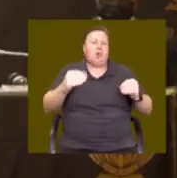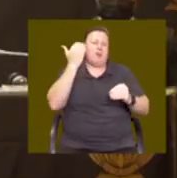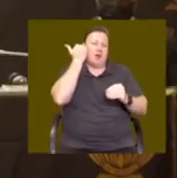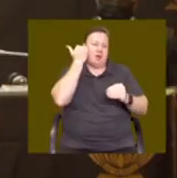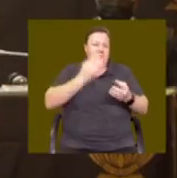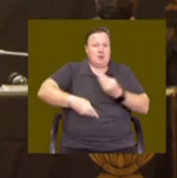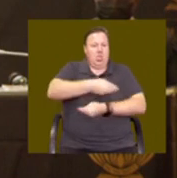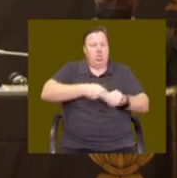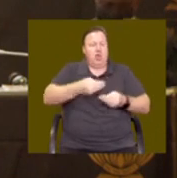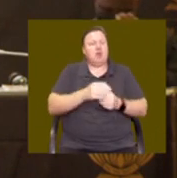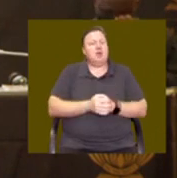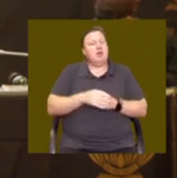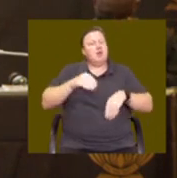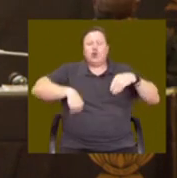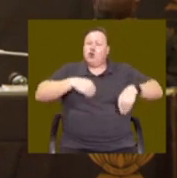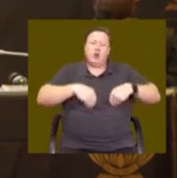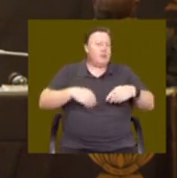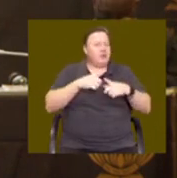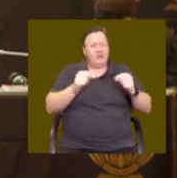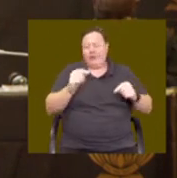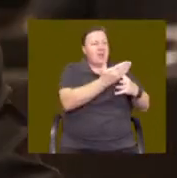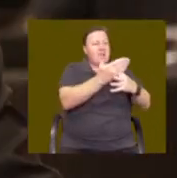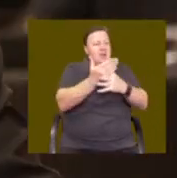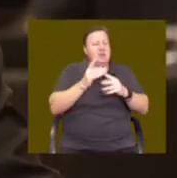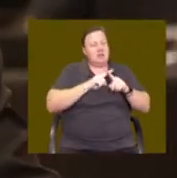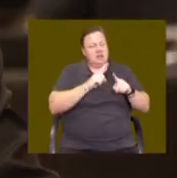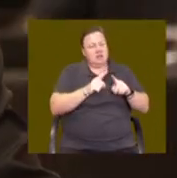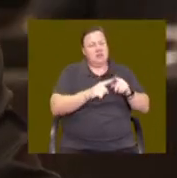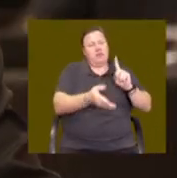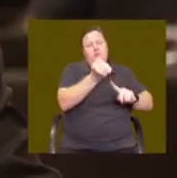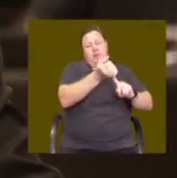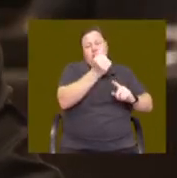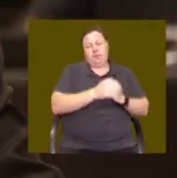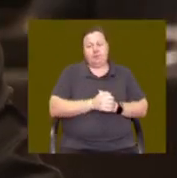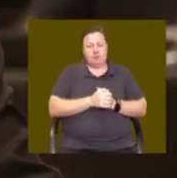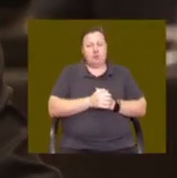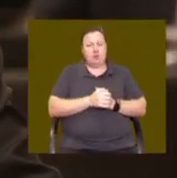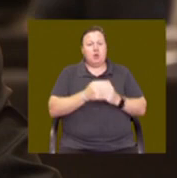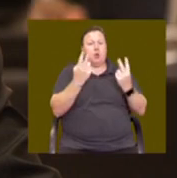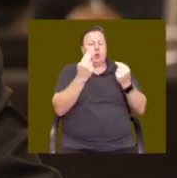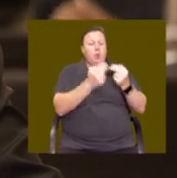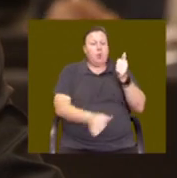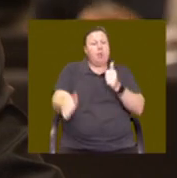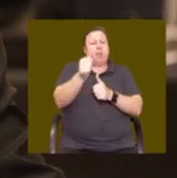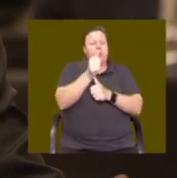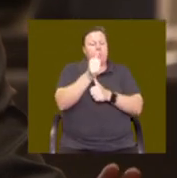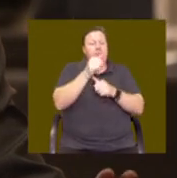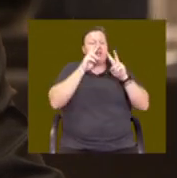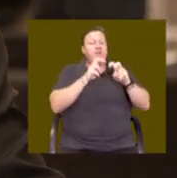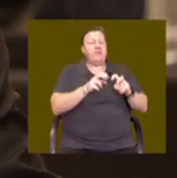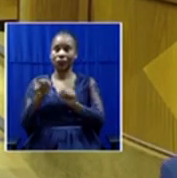confronting Parliament and the country at this point in time, which is a president who has to account. So it is certainly